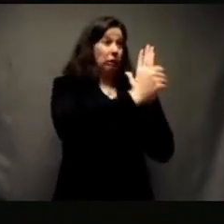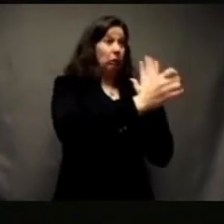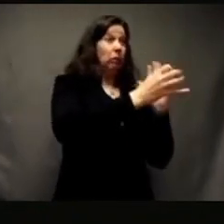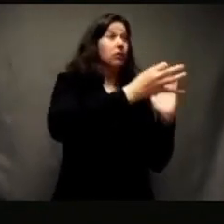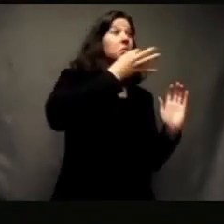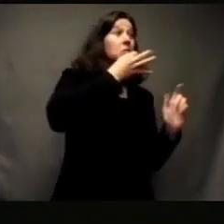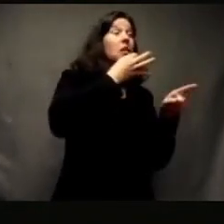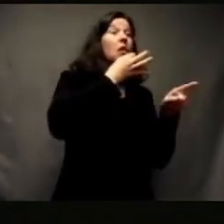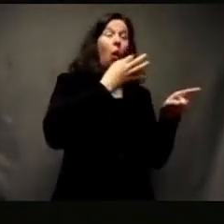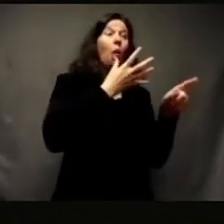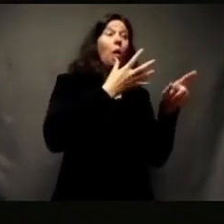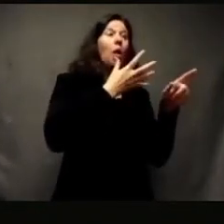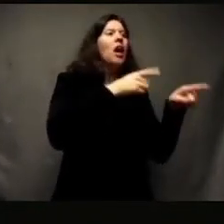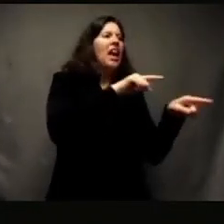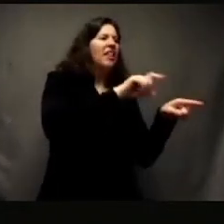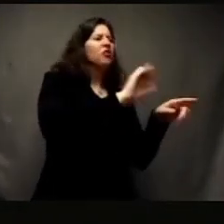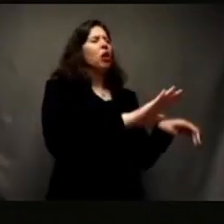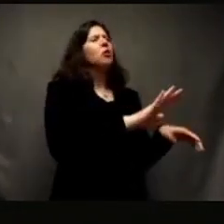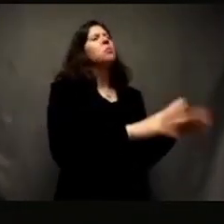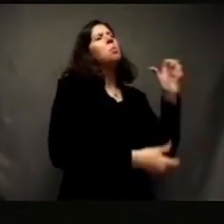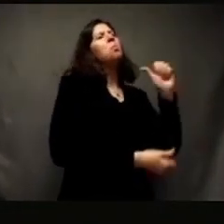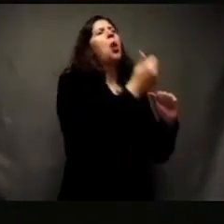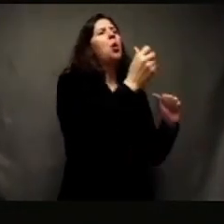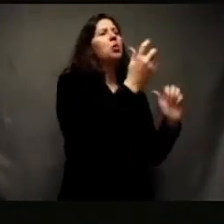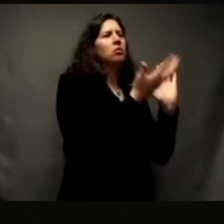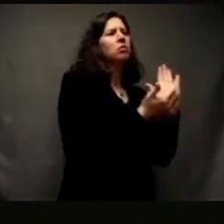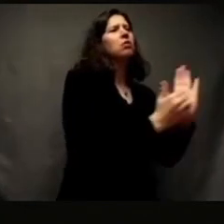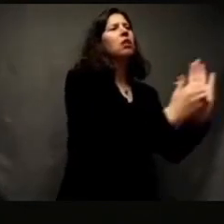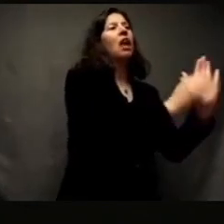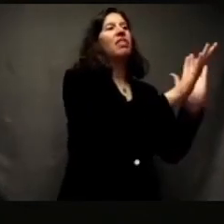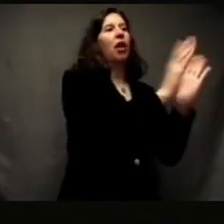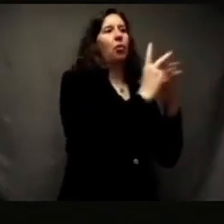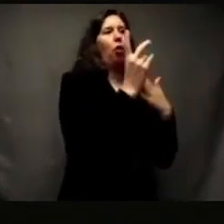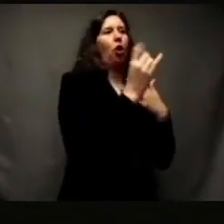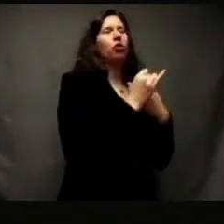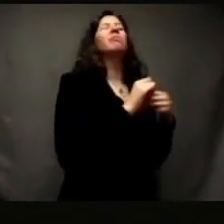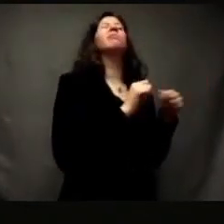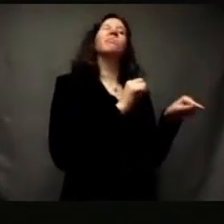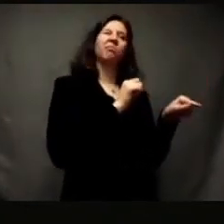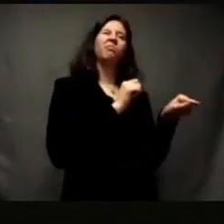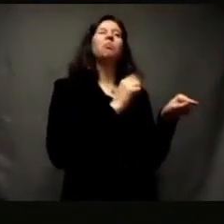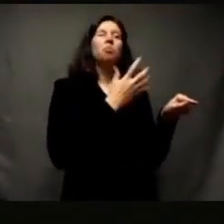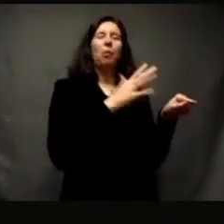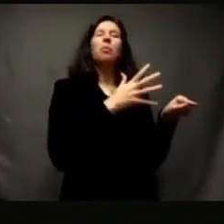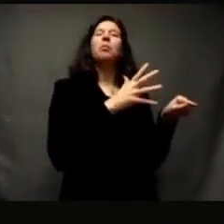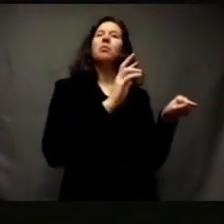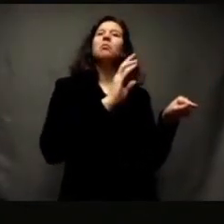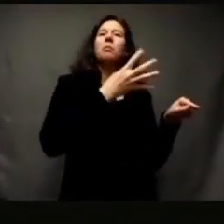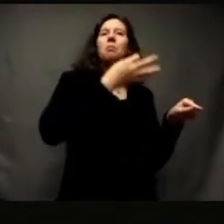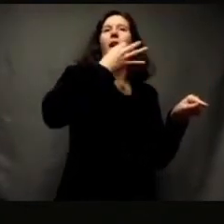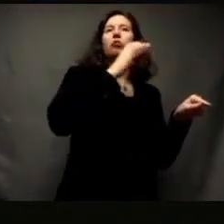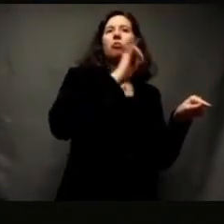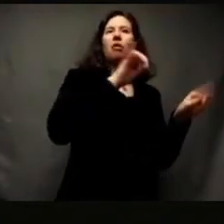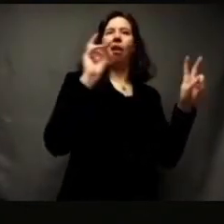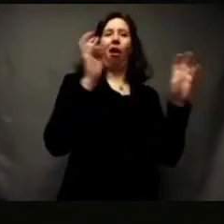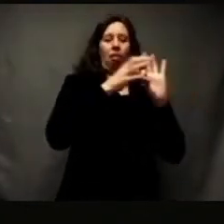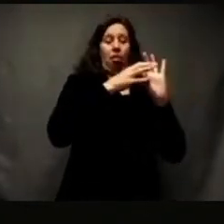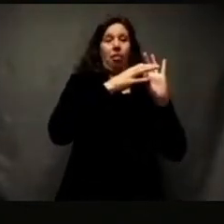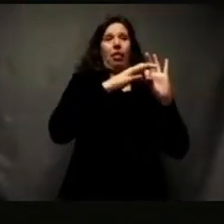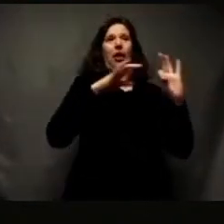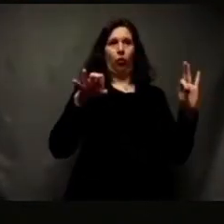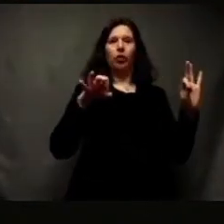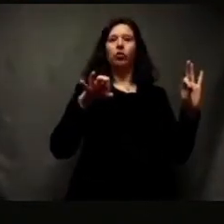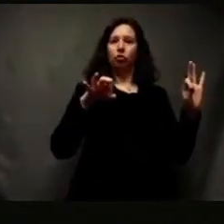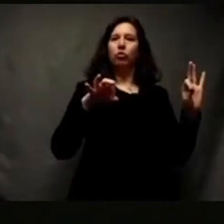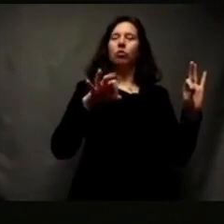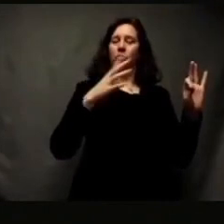of those in their Scratch Junior projects pretty consistently, we can be pretty confident that they're kind of mastering the language in front of them. And